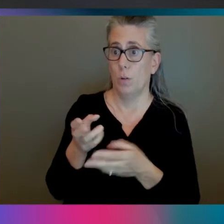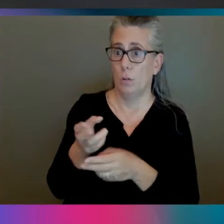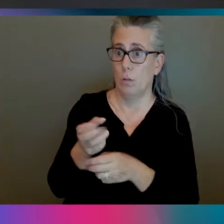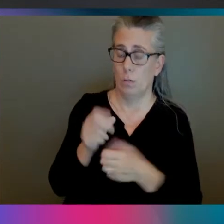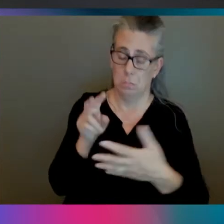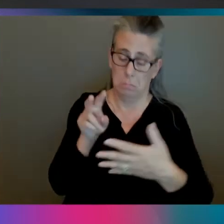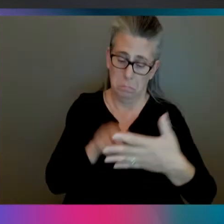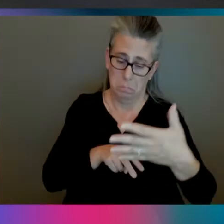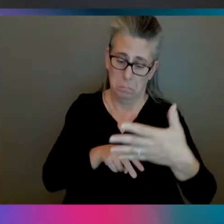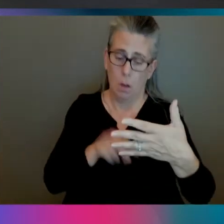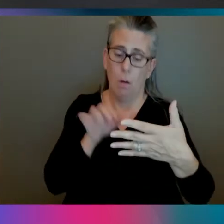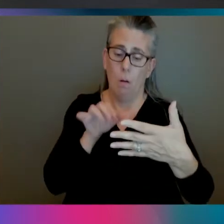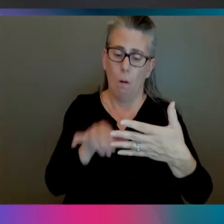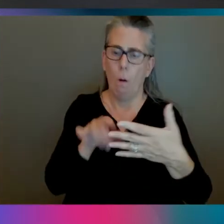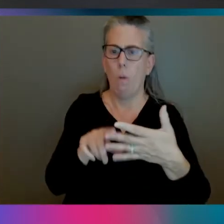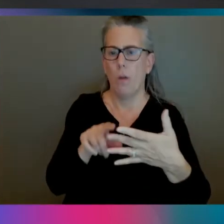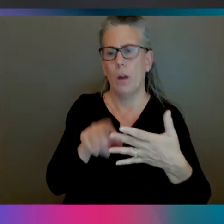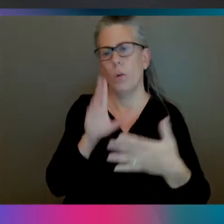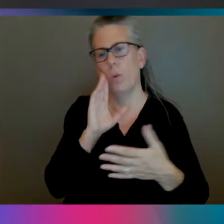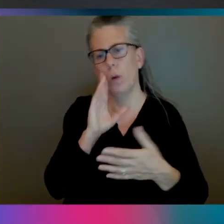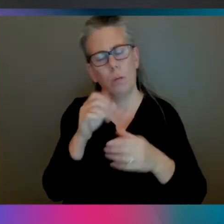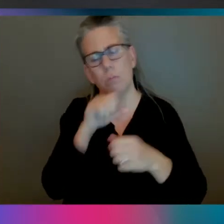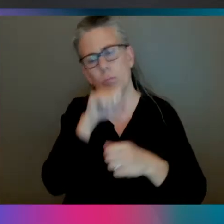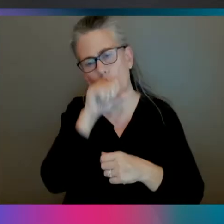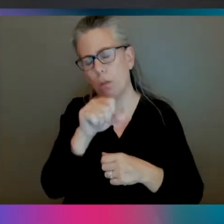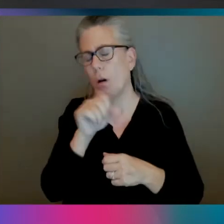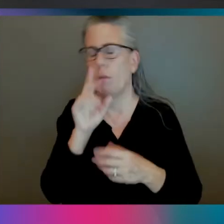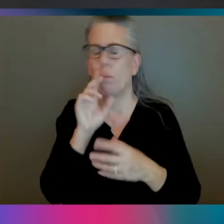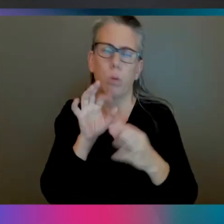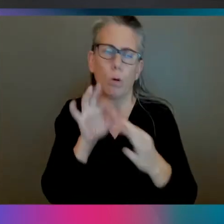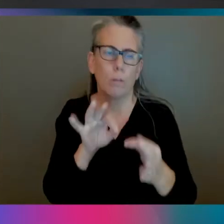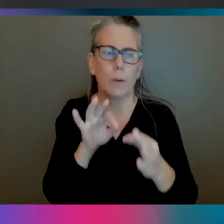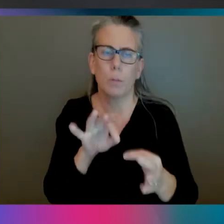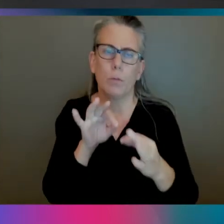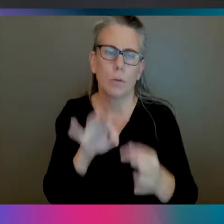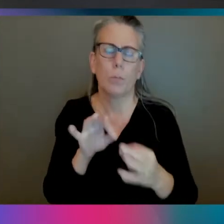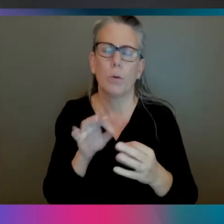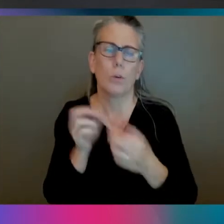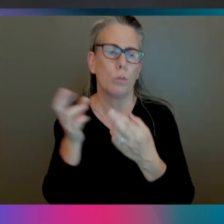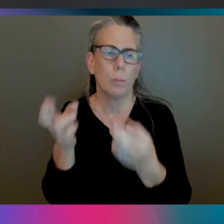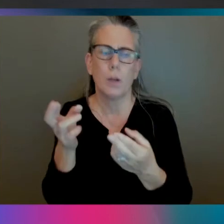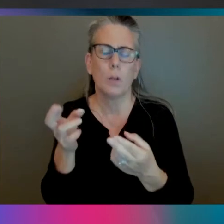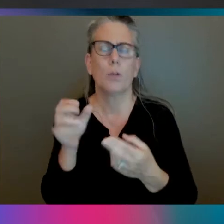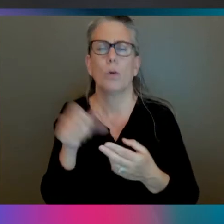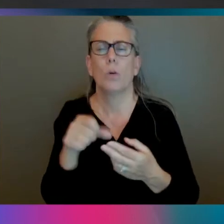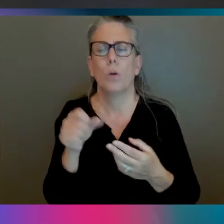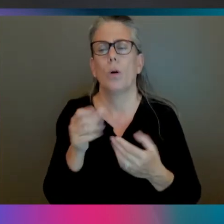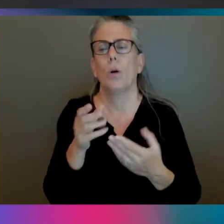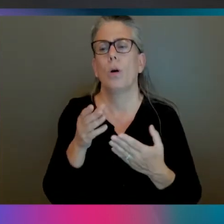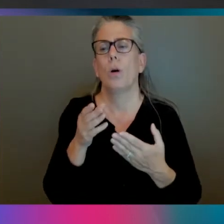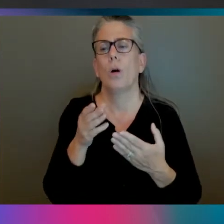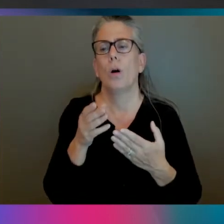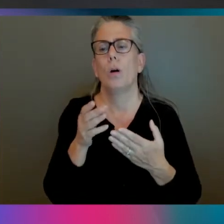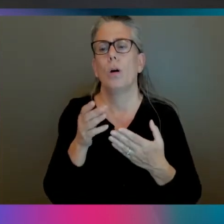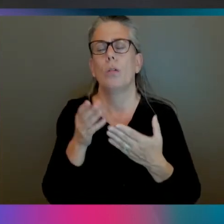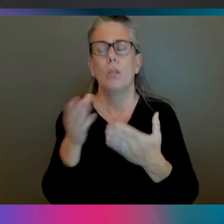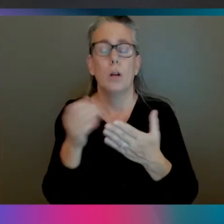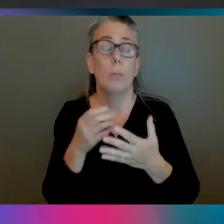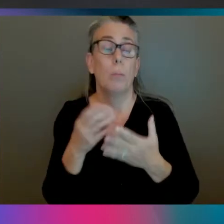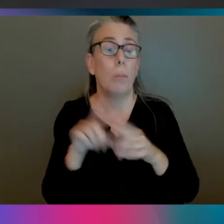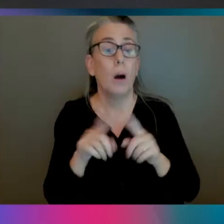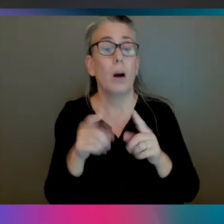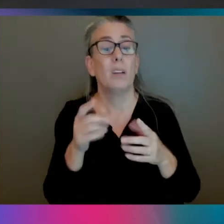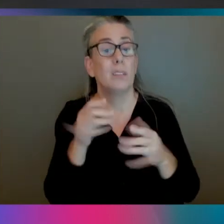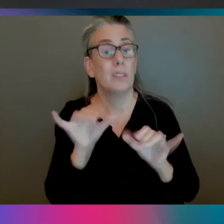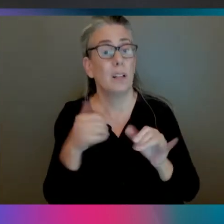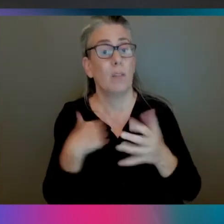Aaron's going to love this one. Not so sure about this one, etc. So we might have some ranking metrics as well. So we might say anything that's